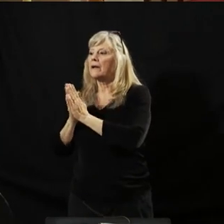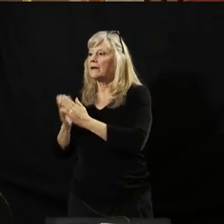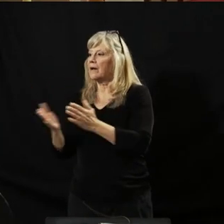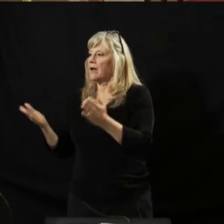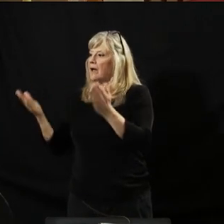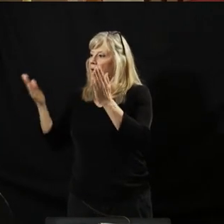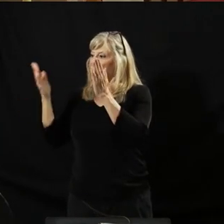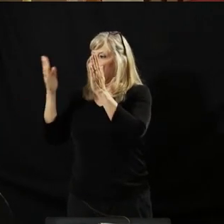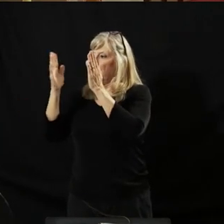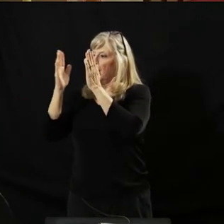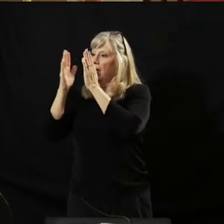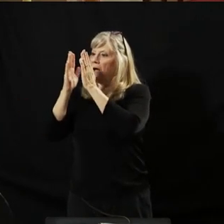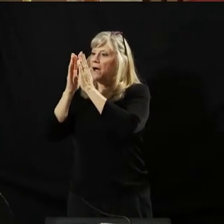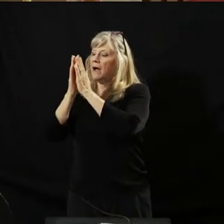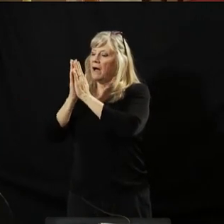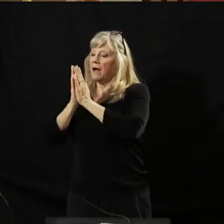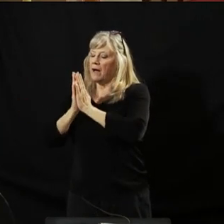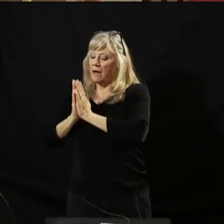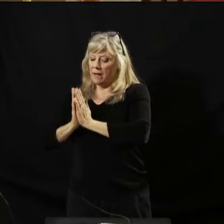amen,